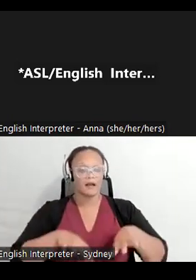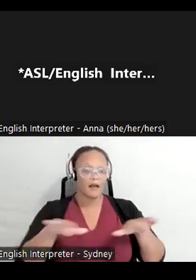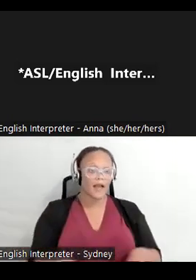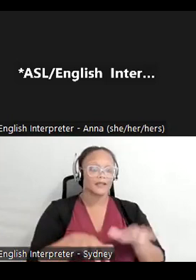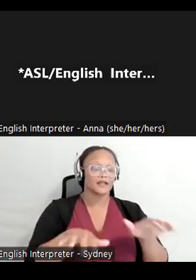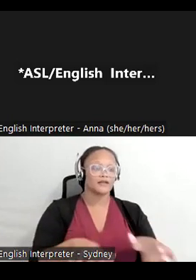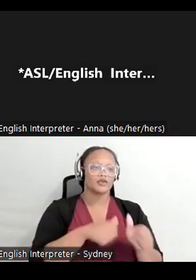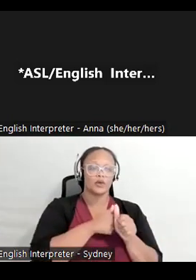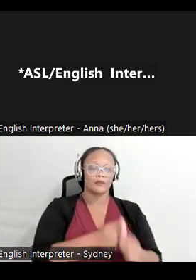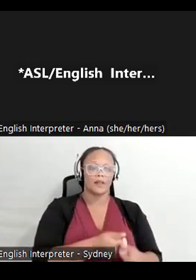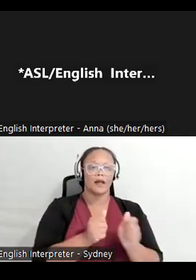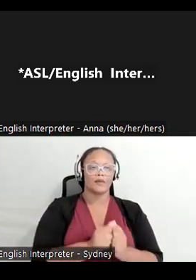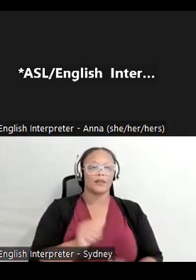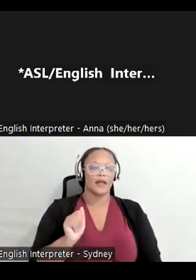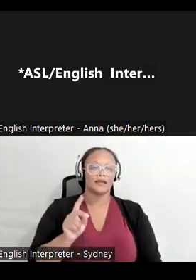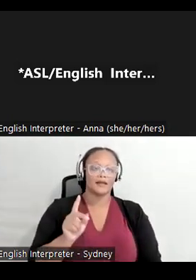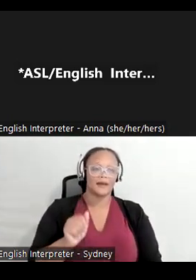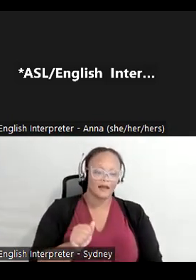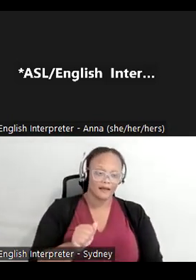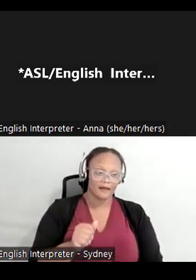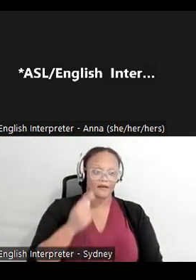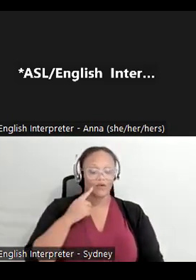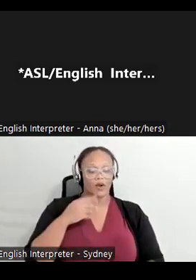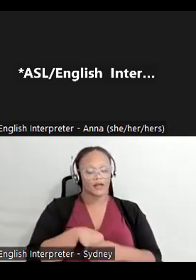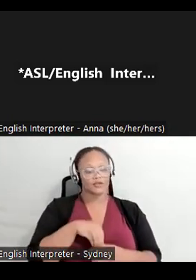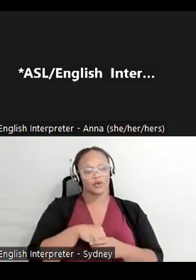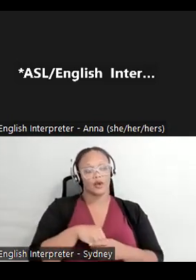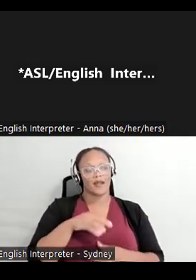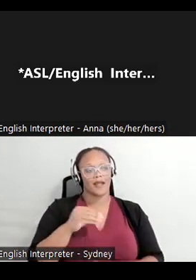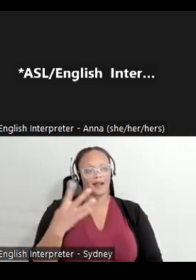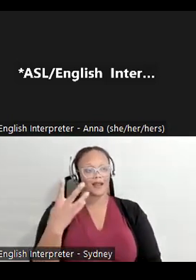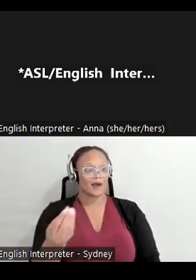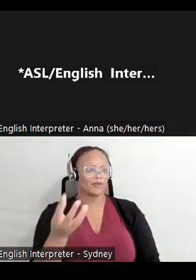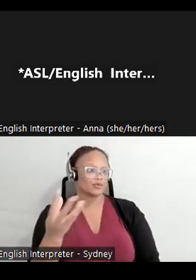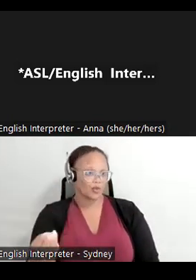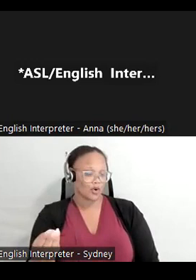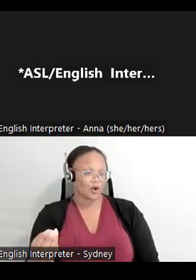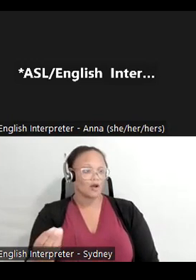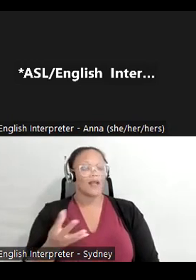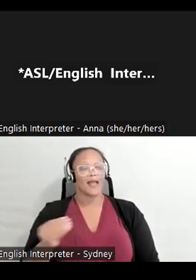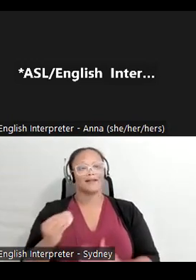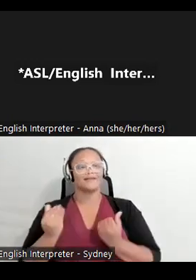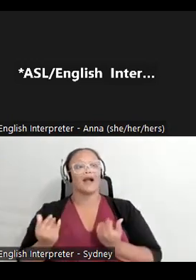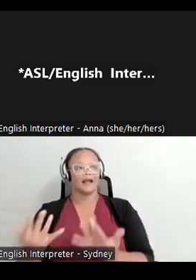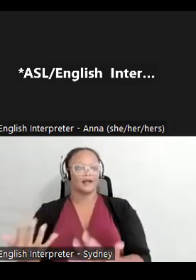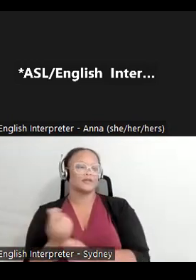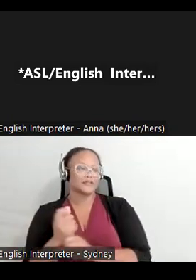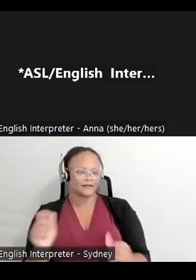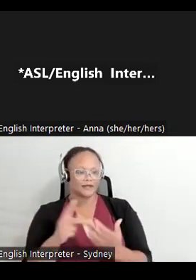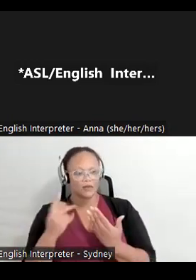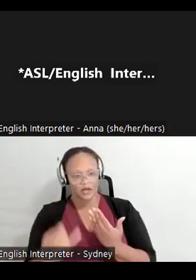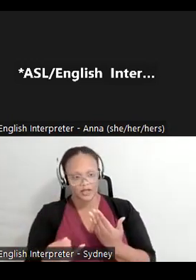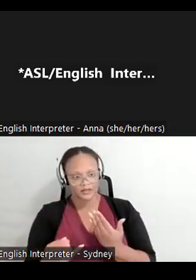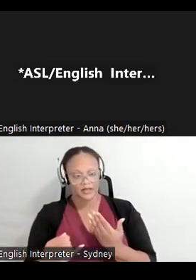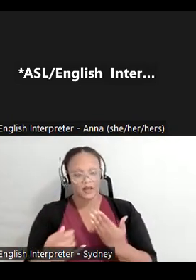with Disability Act, ADA, for indoor and outdoor and fire safety projects. And I'll just add